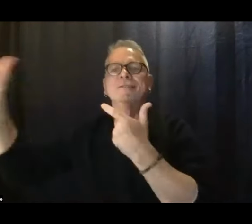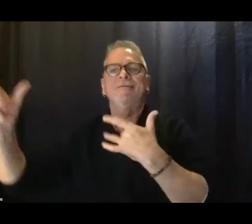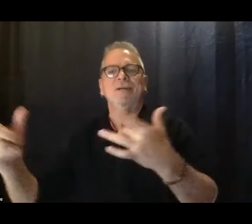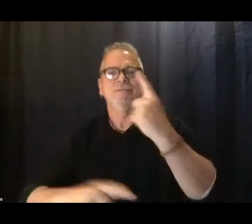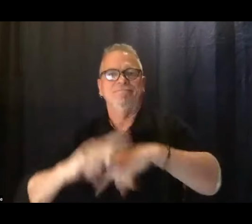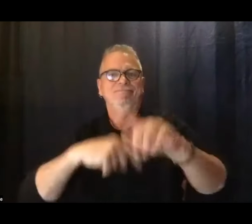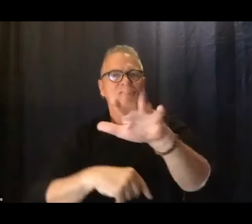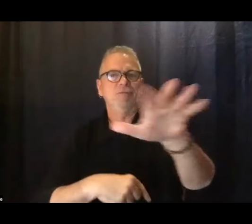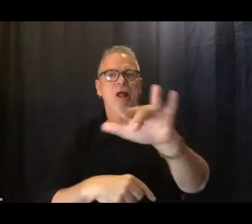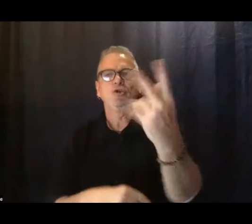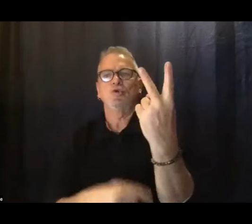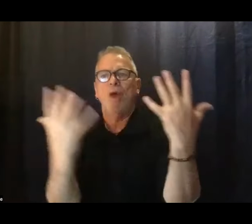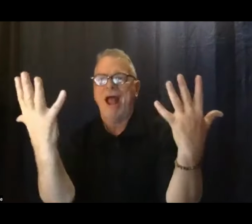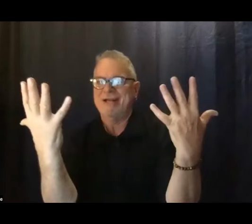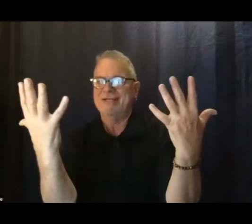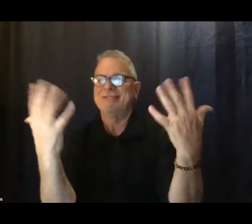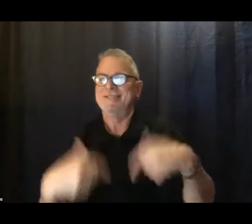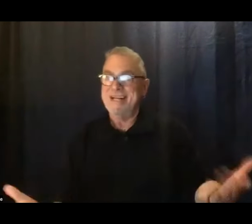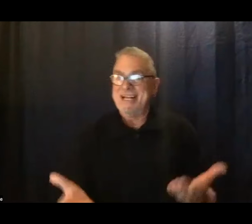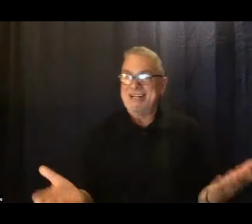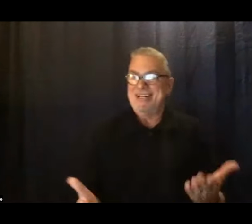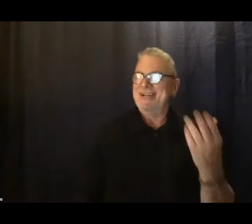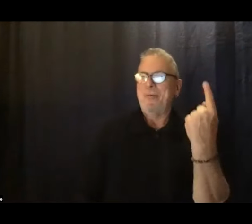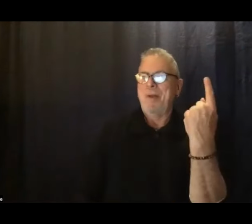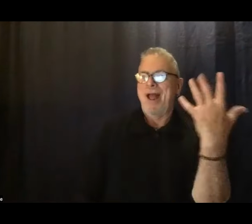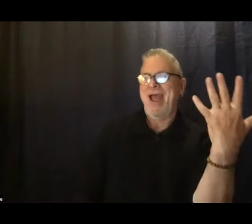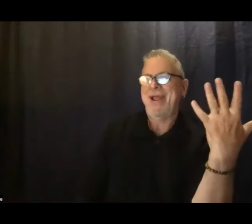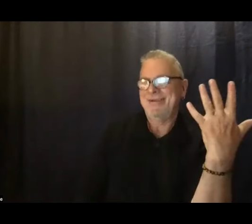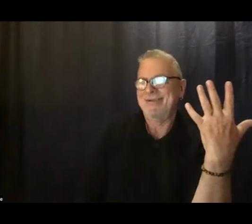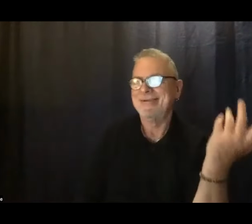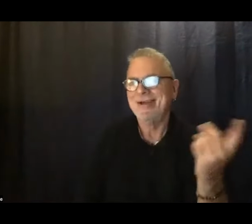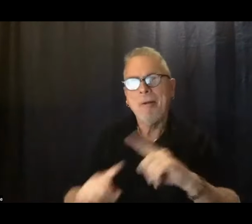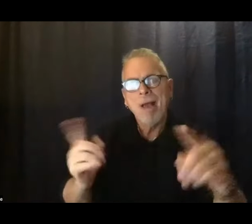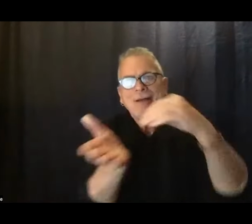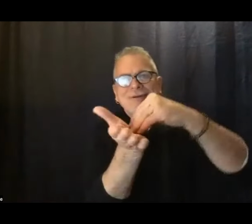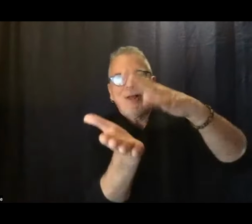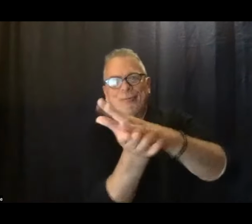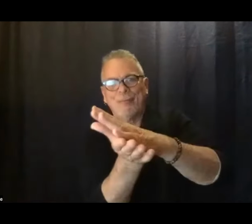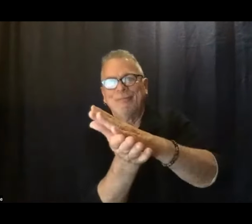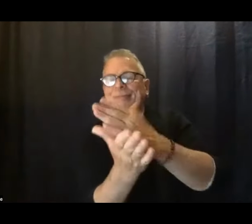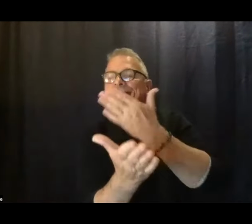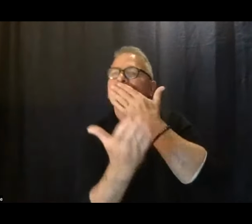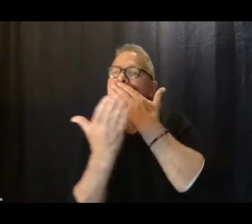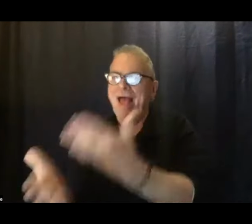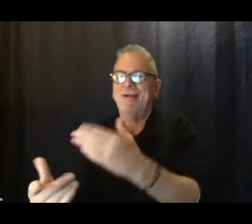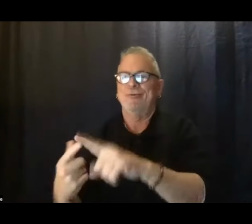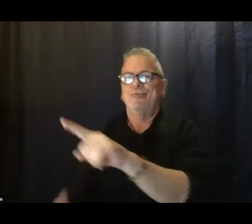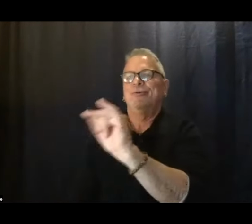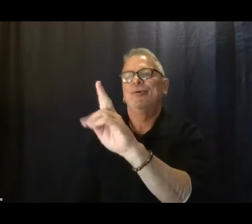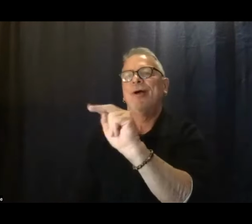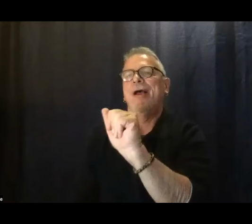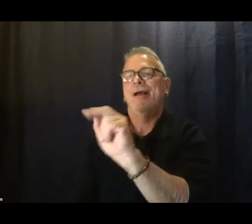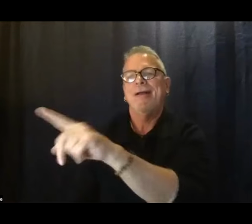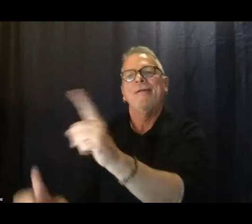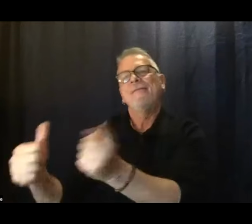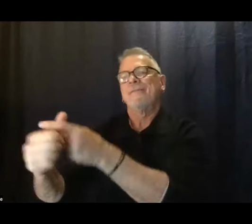You might be familiar with the British Sign Language and their use of two hands for their fingerspelling. Here in the US, we utilize one hand. And that